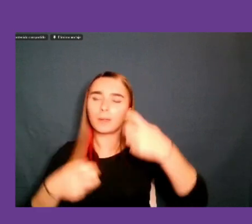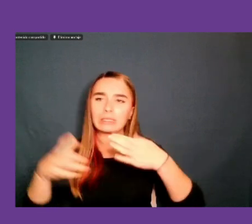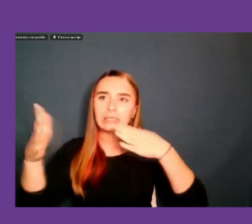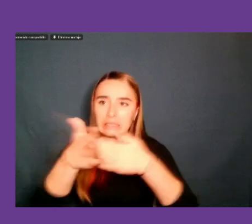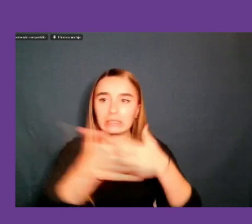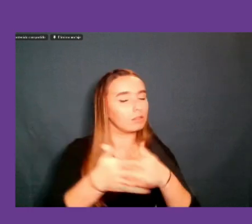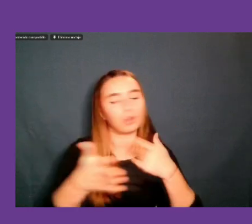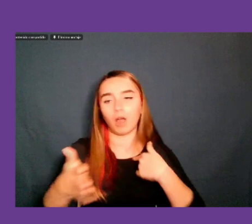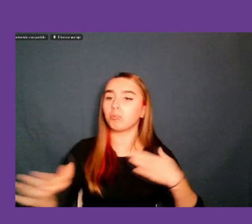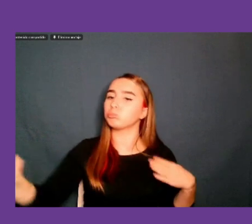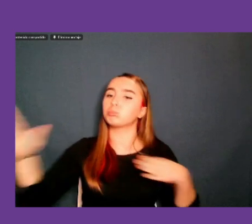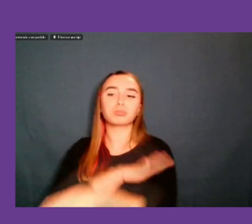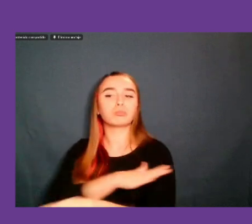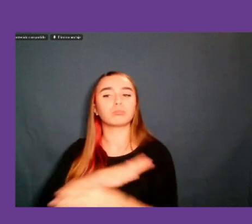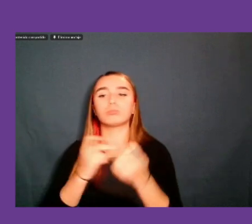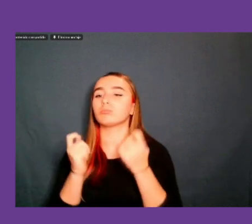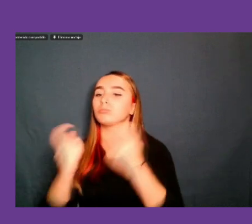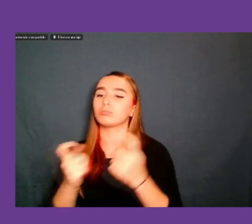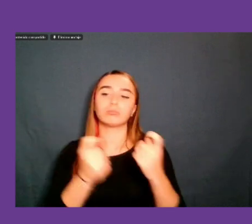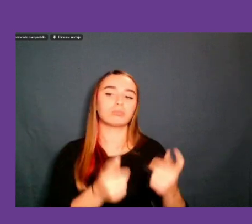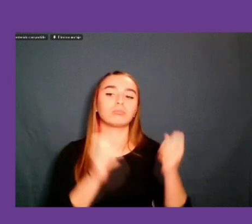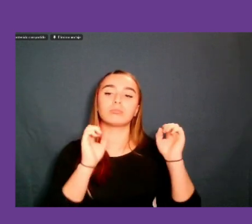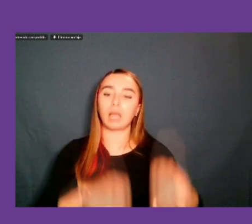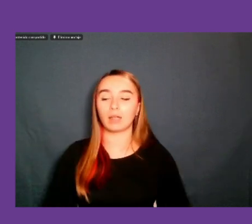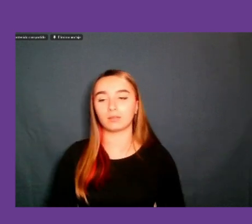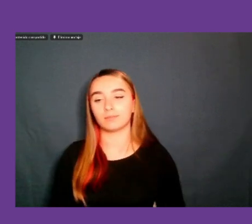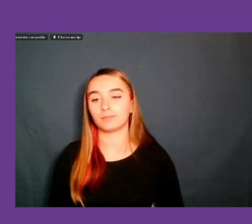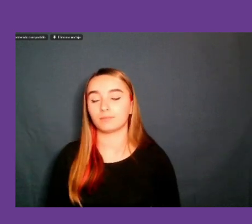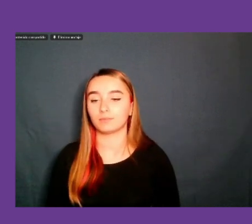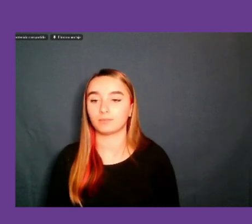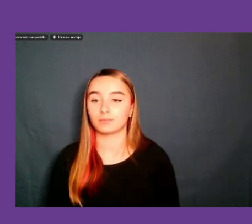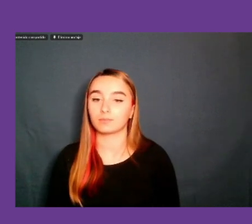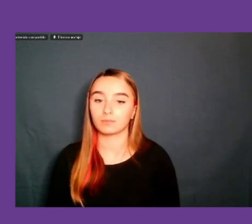also the risks that are leading to harm.